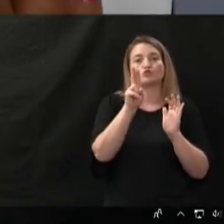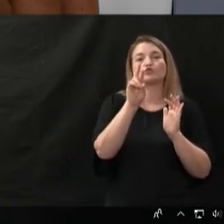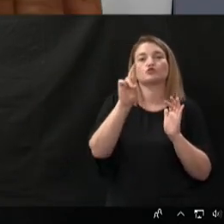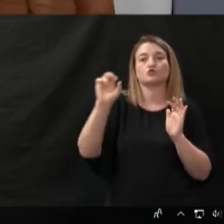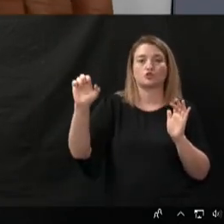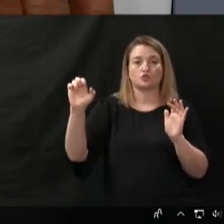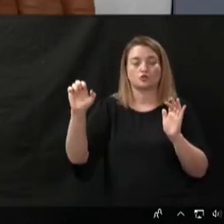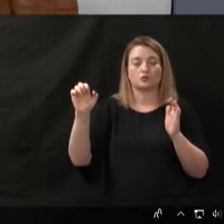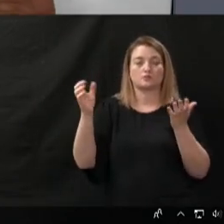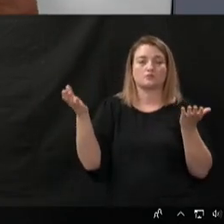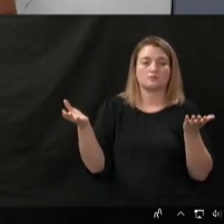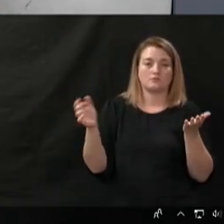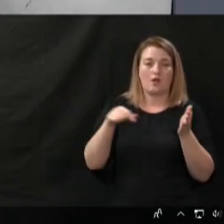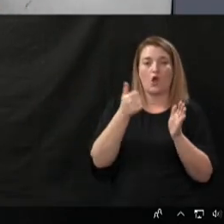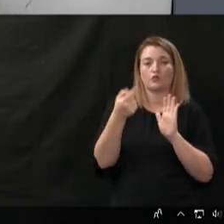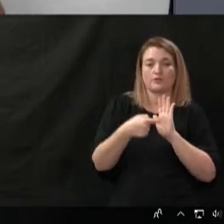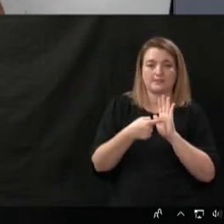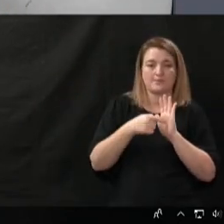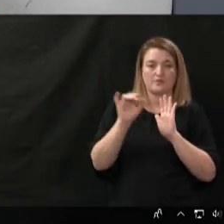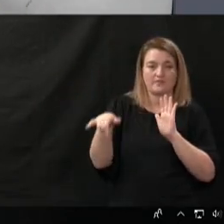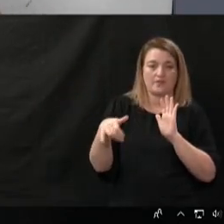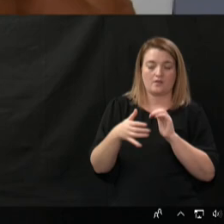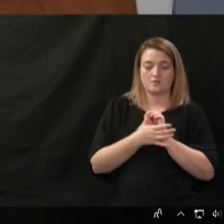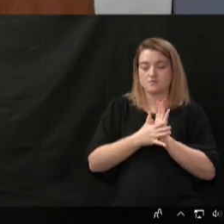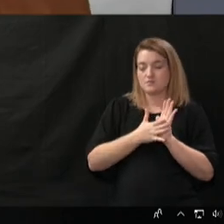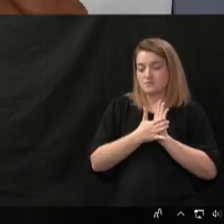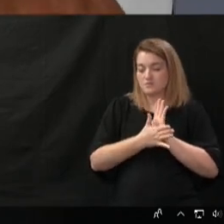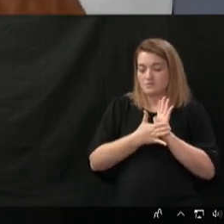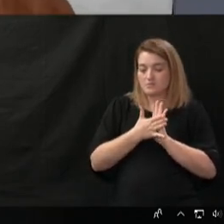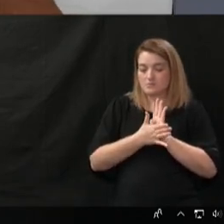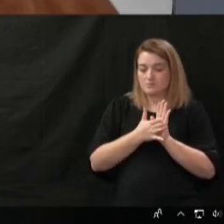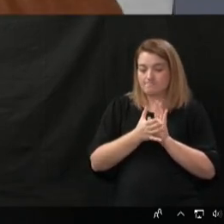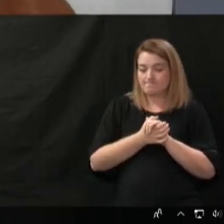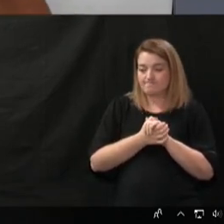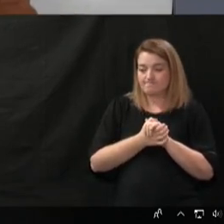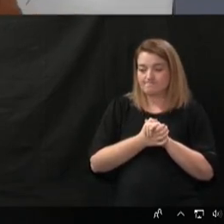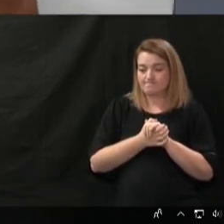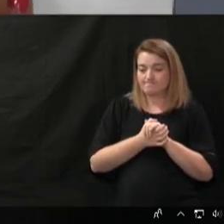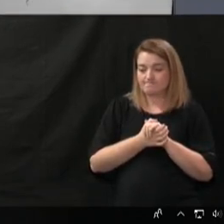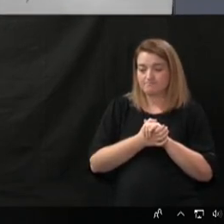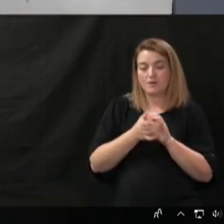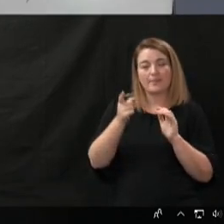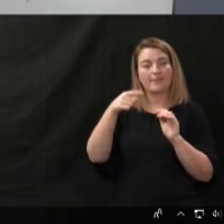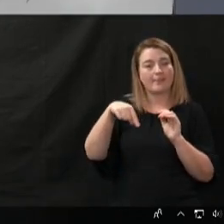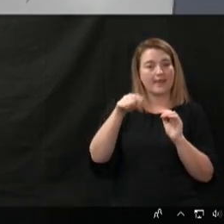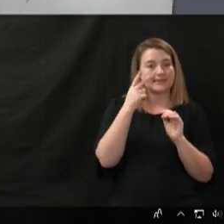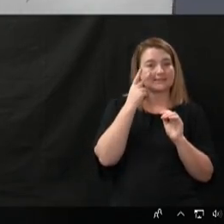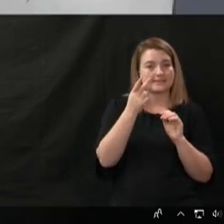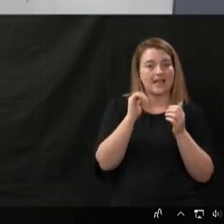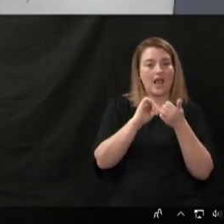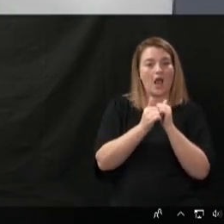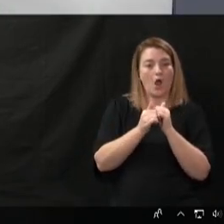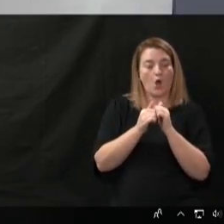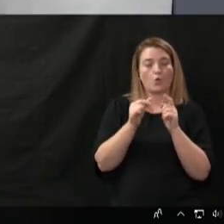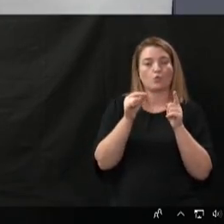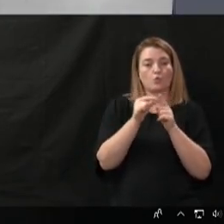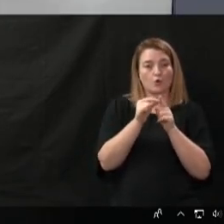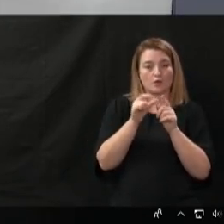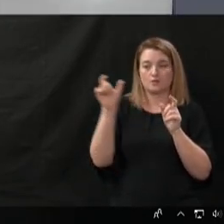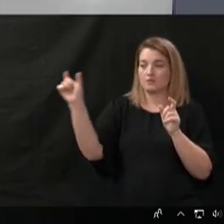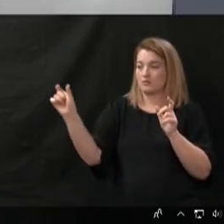but you have to, when they see how these words go together, you can understand why spelling